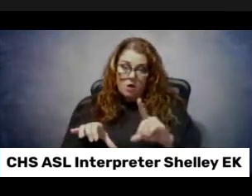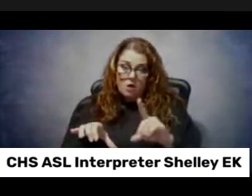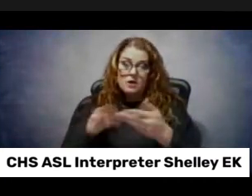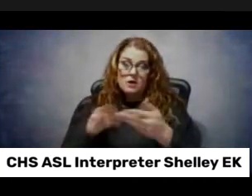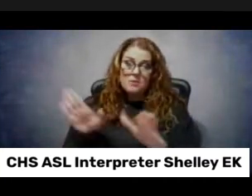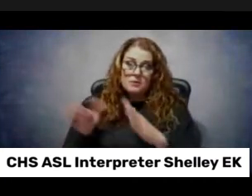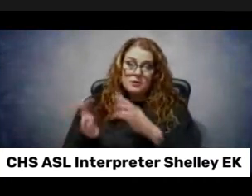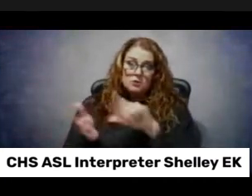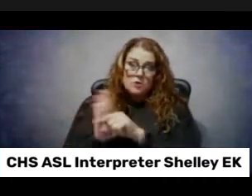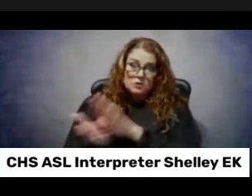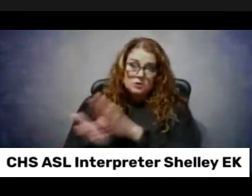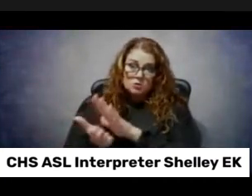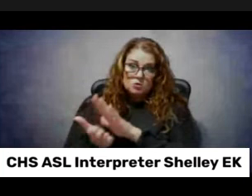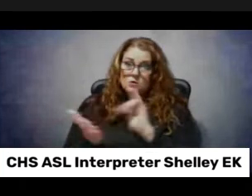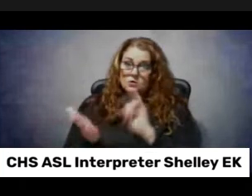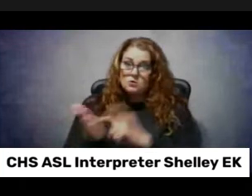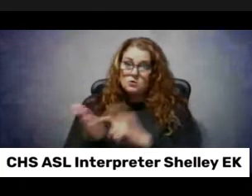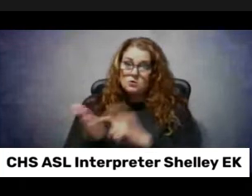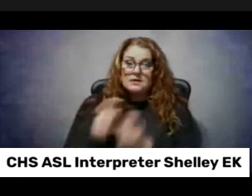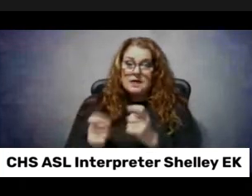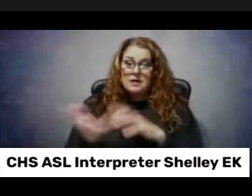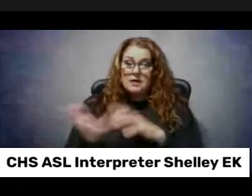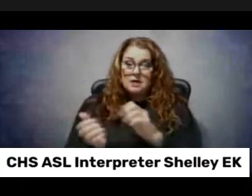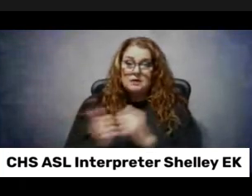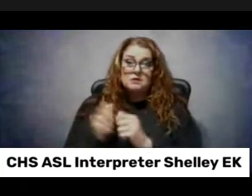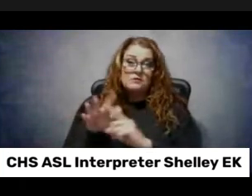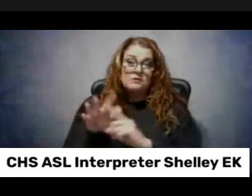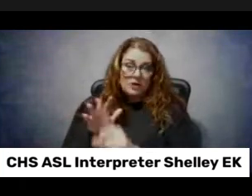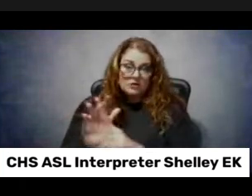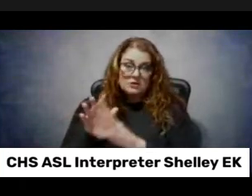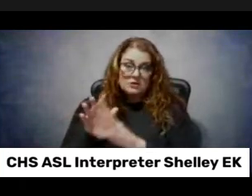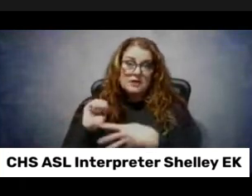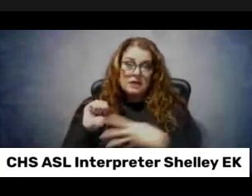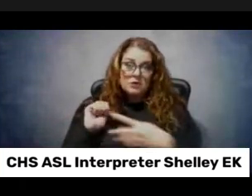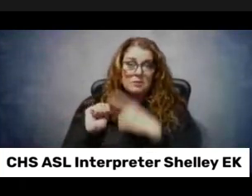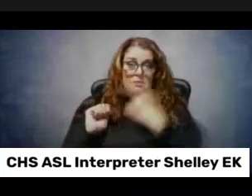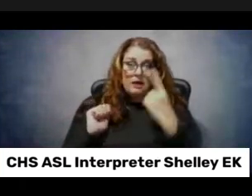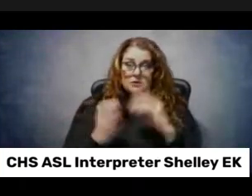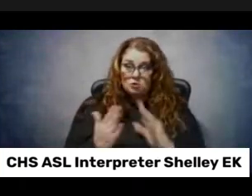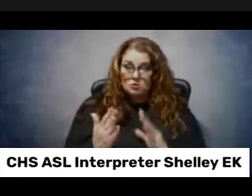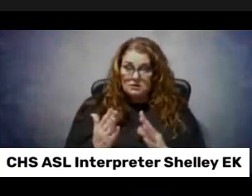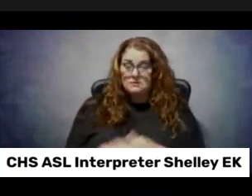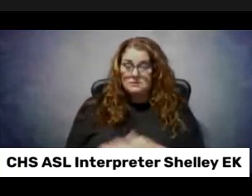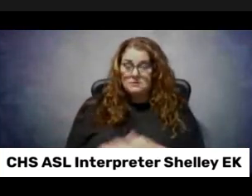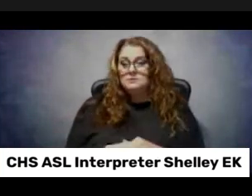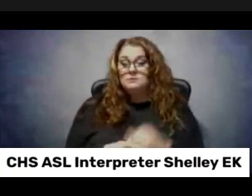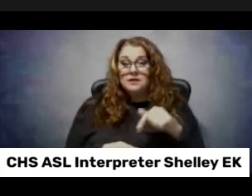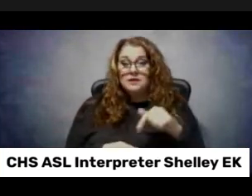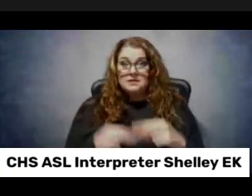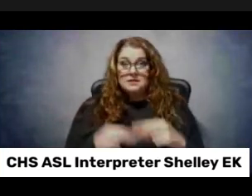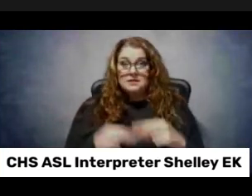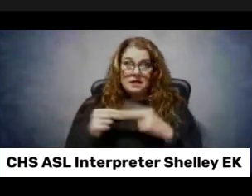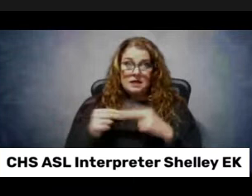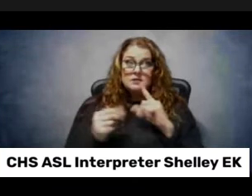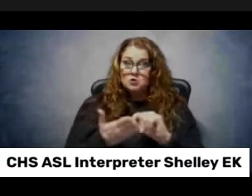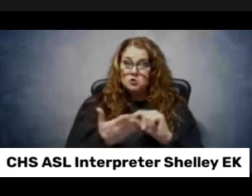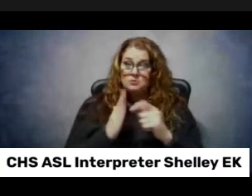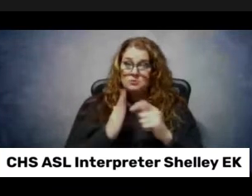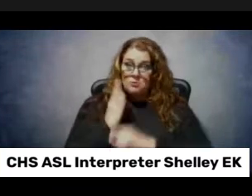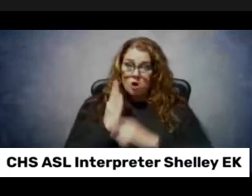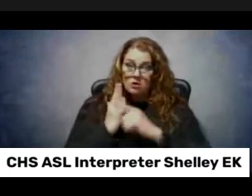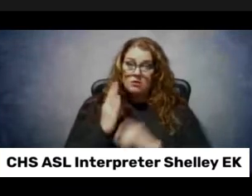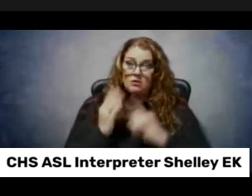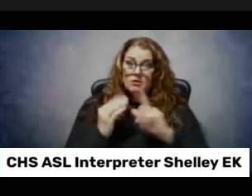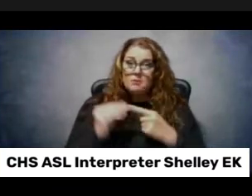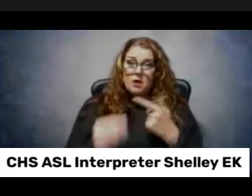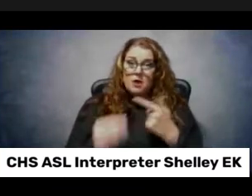is notable for its dynamic mix of refugee, immigrant, and Black students. This slide is a newspaper article about the